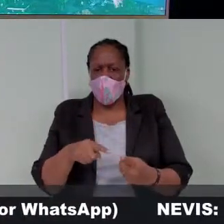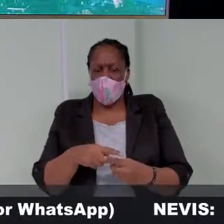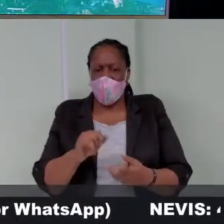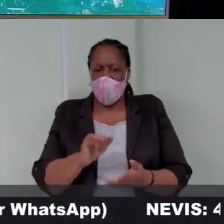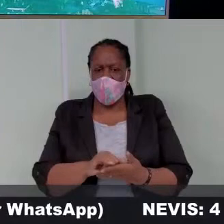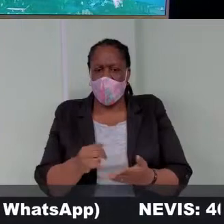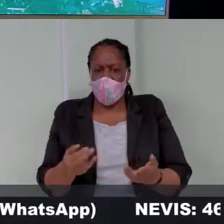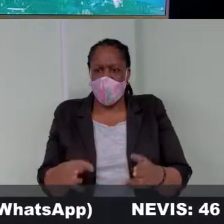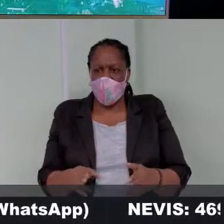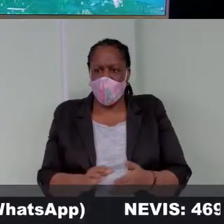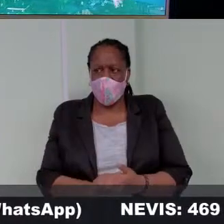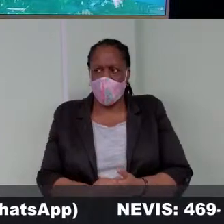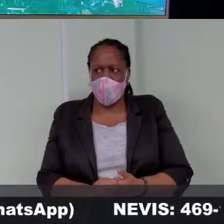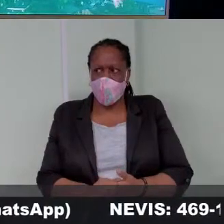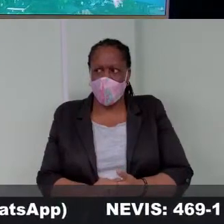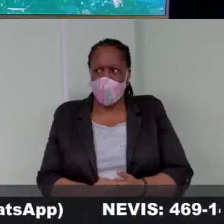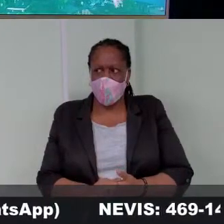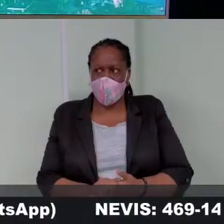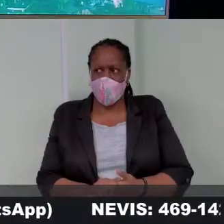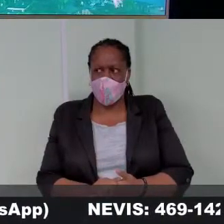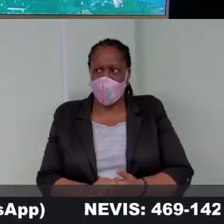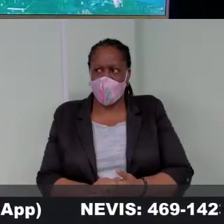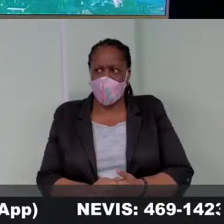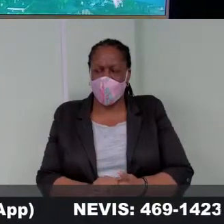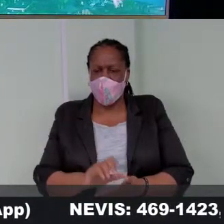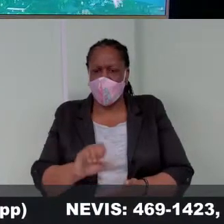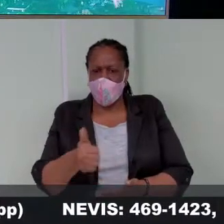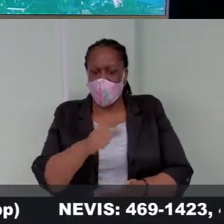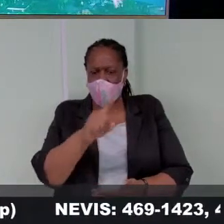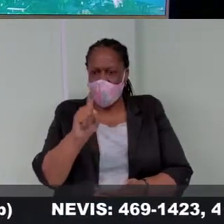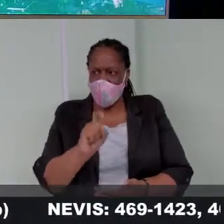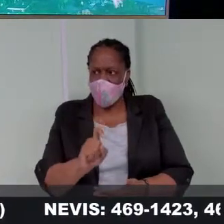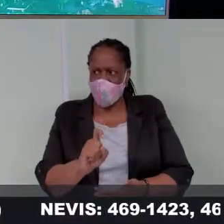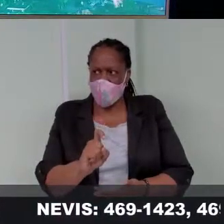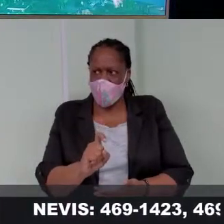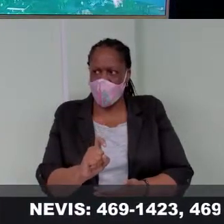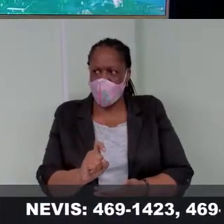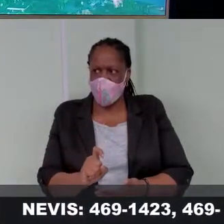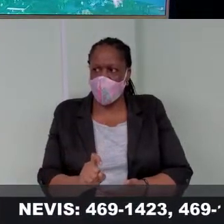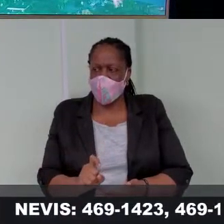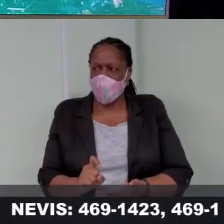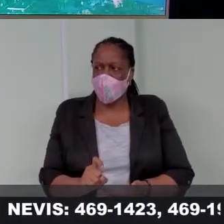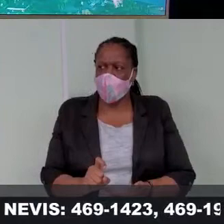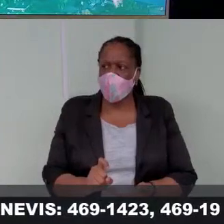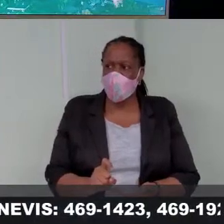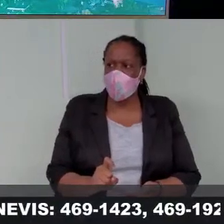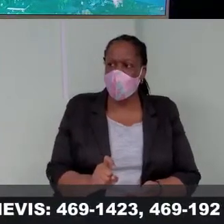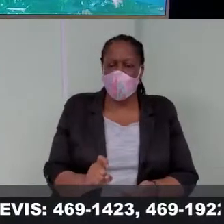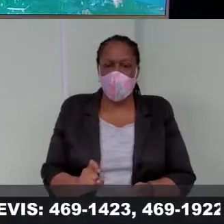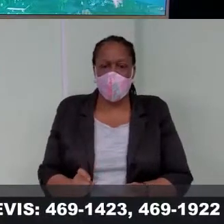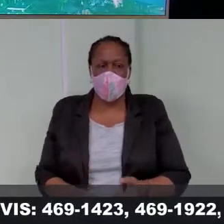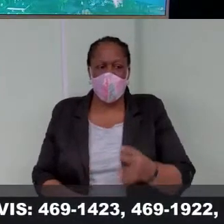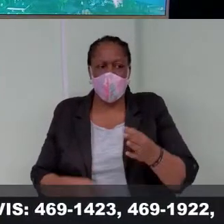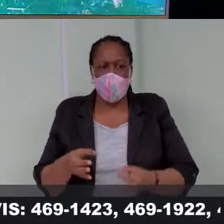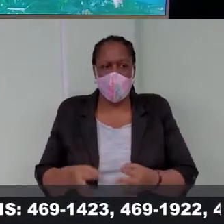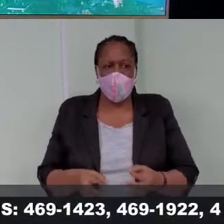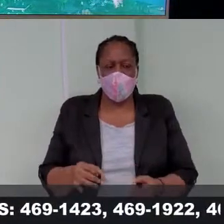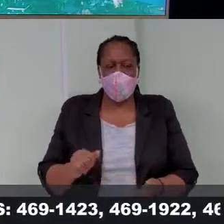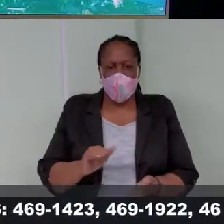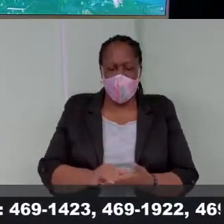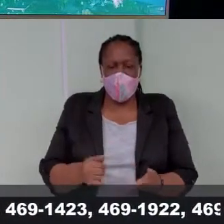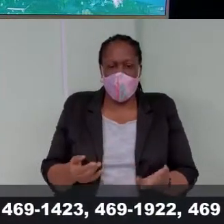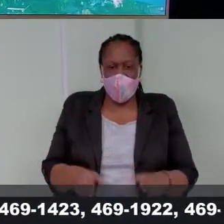one after the other. Also, if it is already in effect, why are so many people still